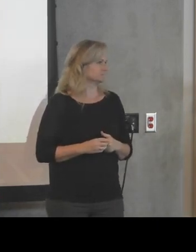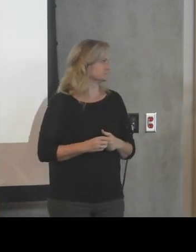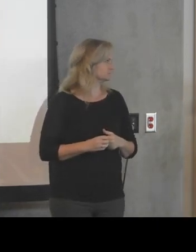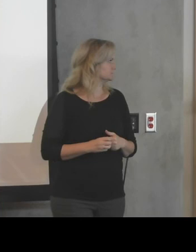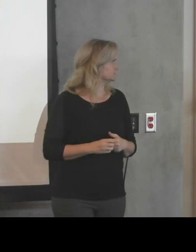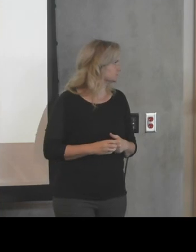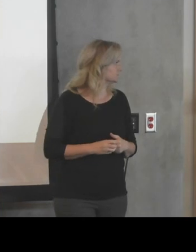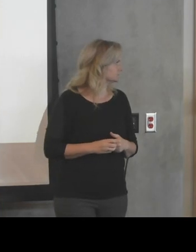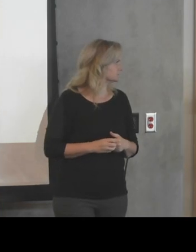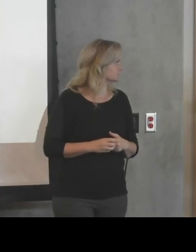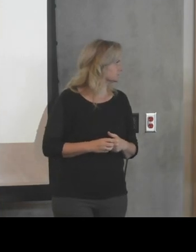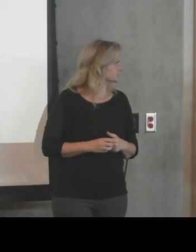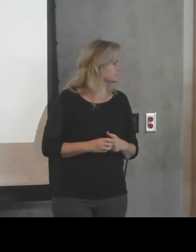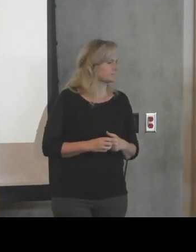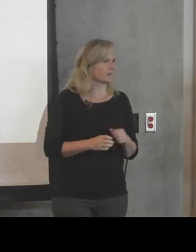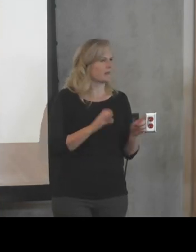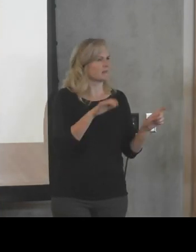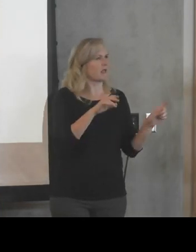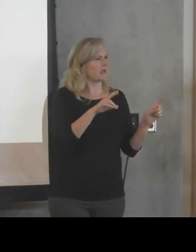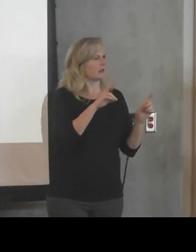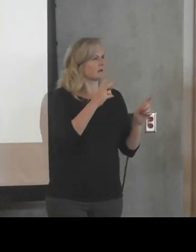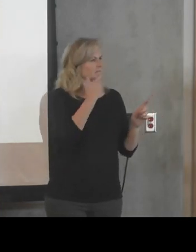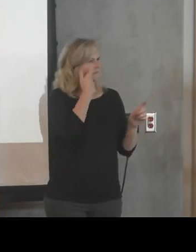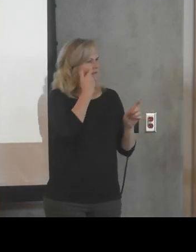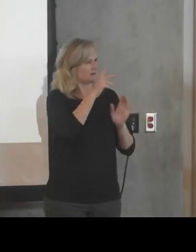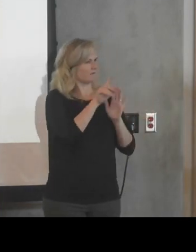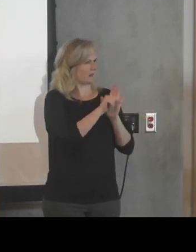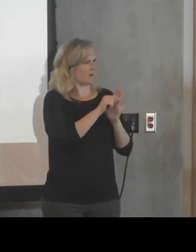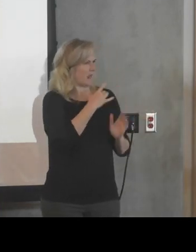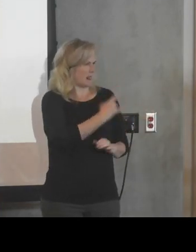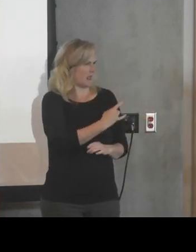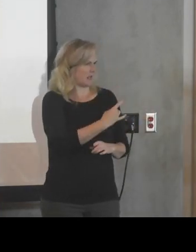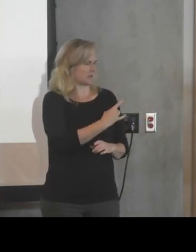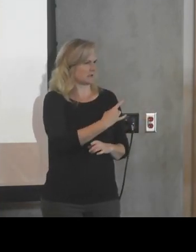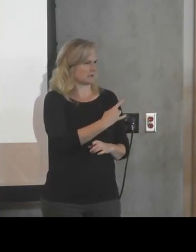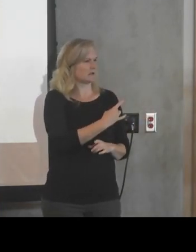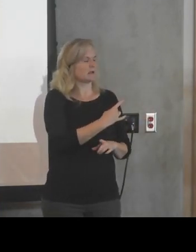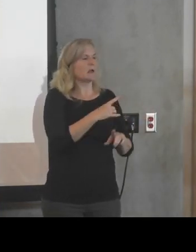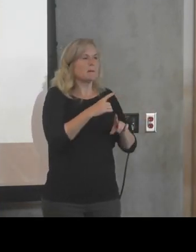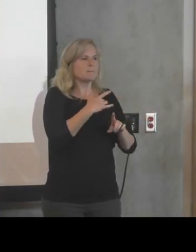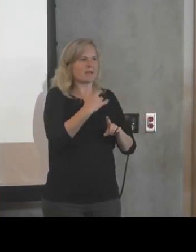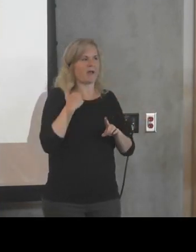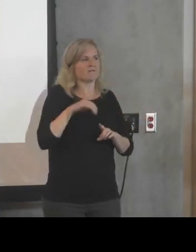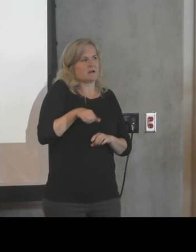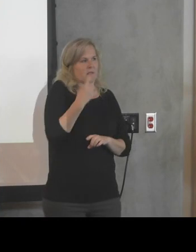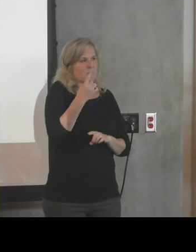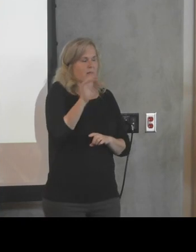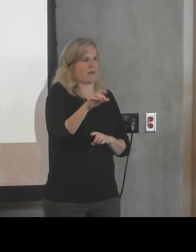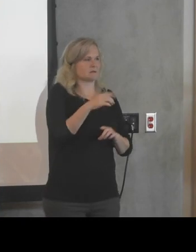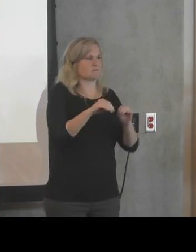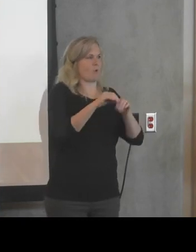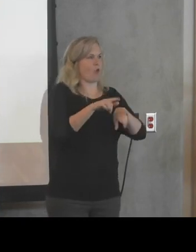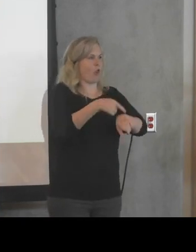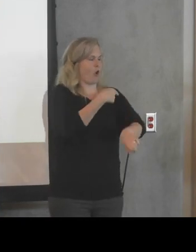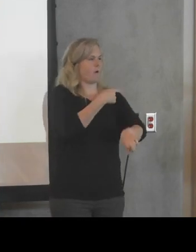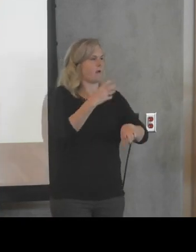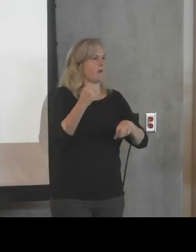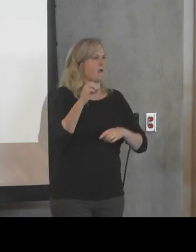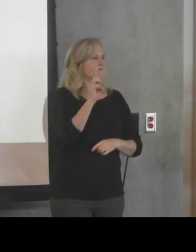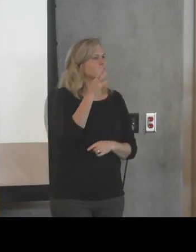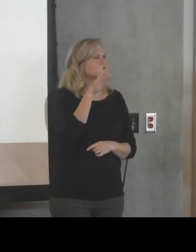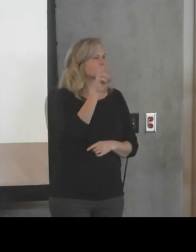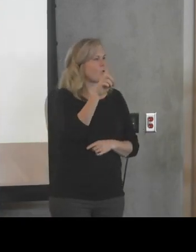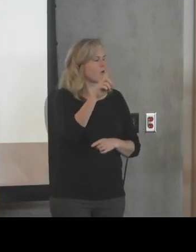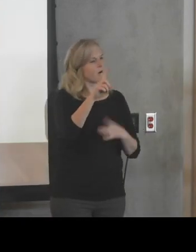I like the video that Pam shows, and usually she shows a bit of a longer one, and there's a sword fight that breaks out in the classroom, and